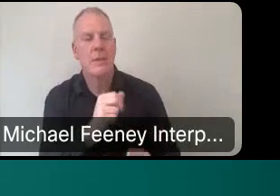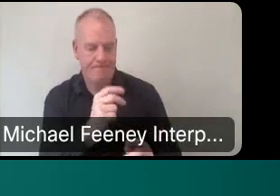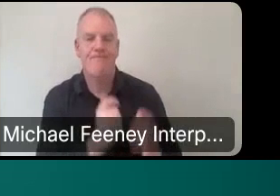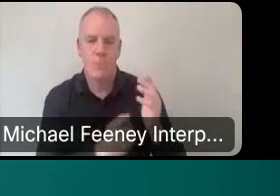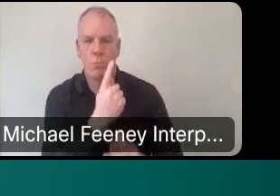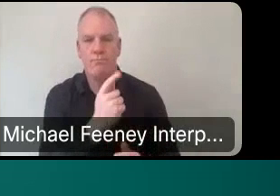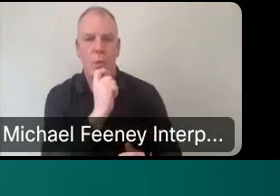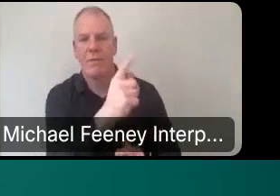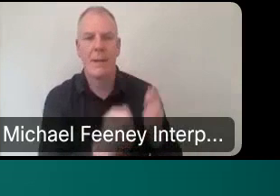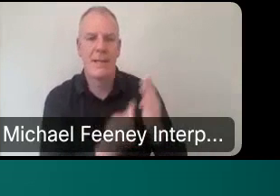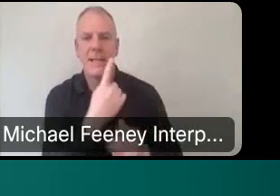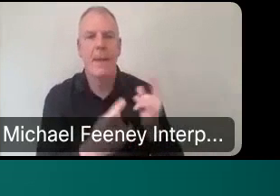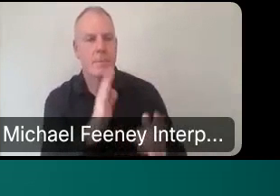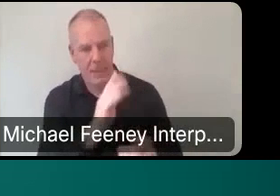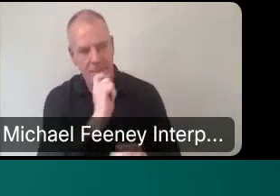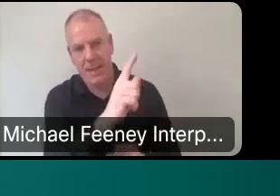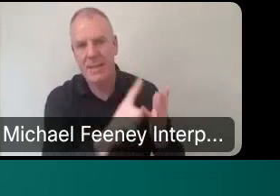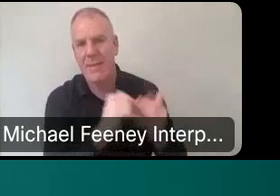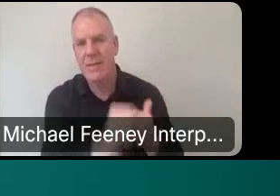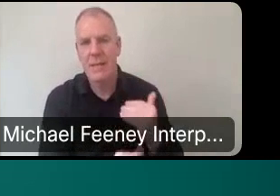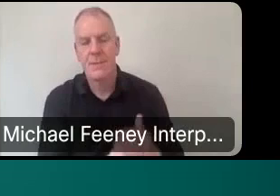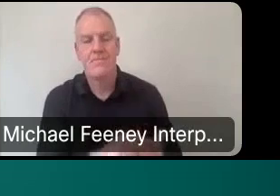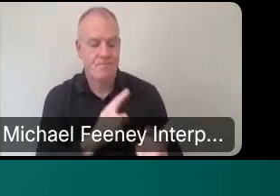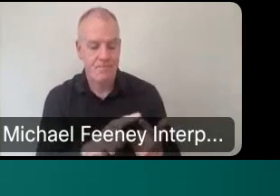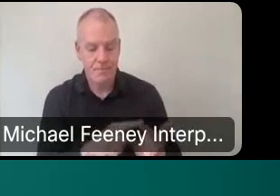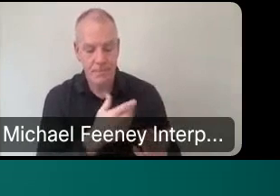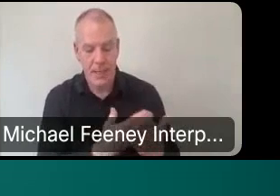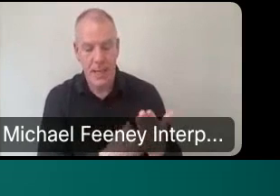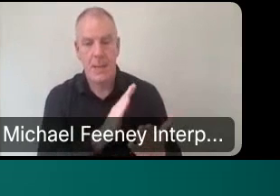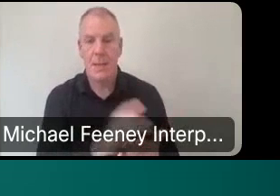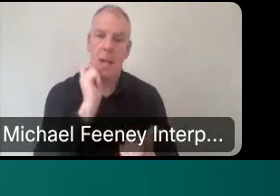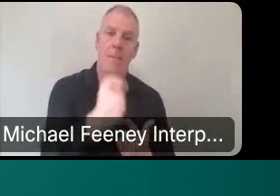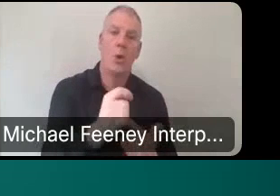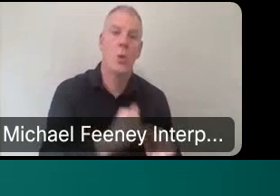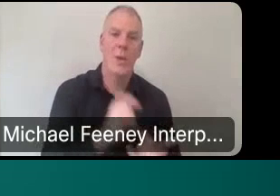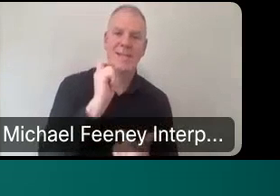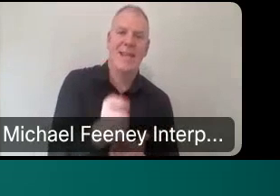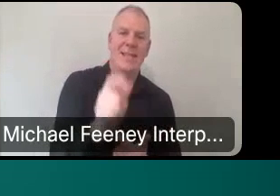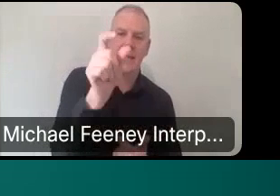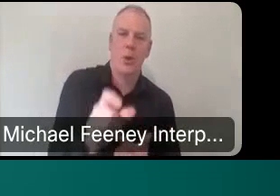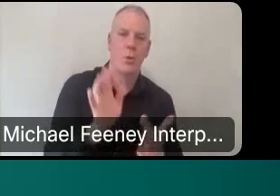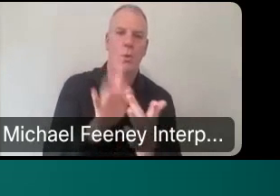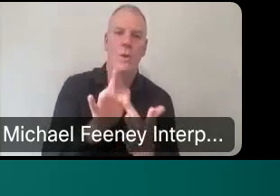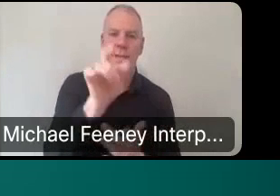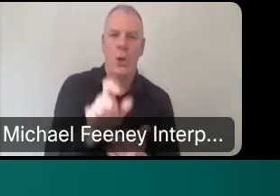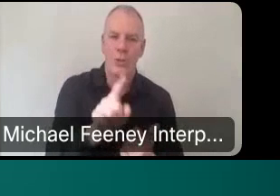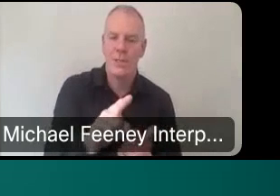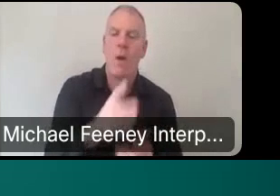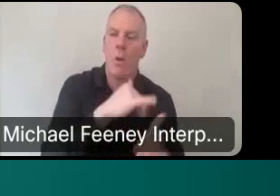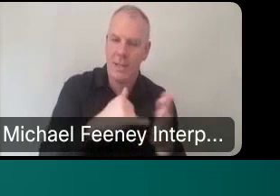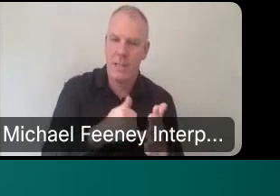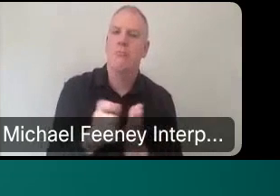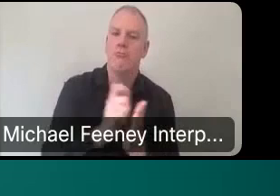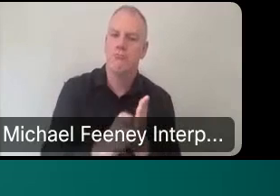incident has occurred. There's a legal requirement for the appointment of a designated person, and that is to be that designation has to be made